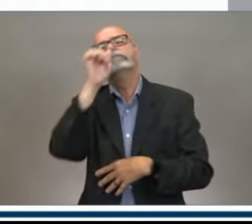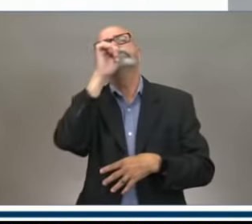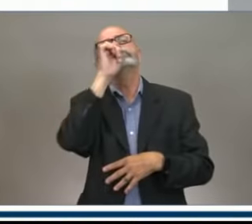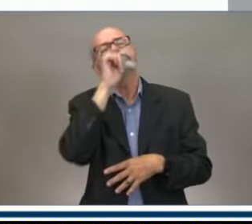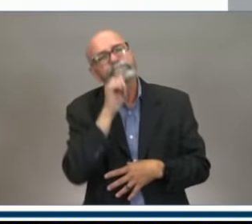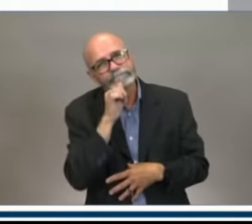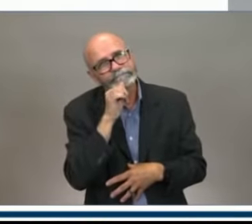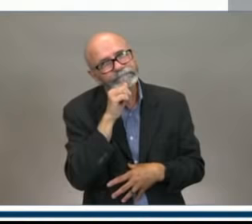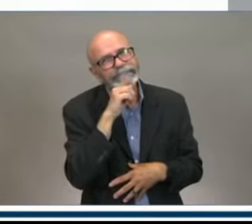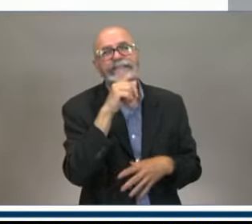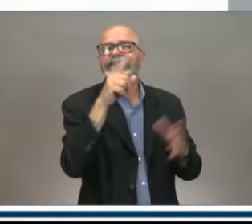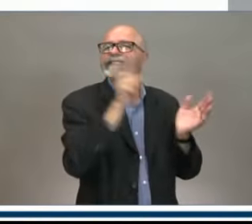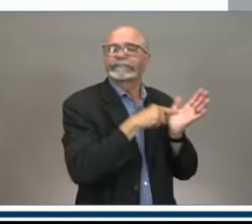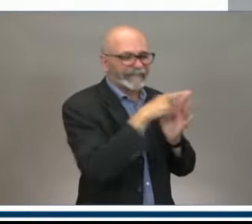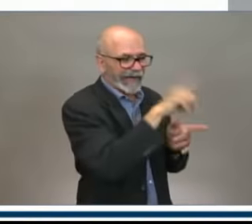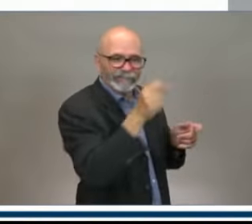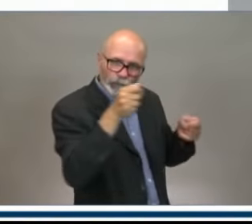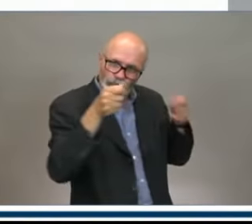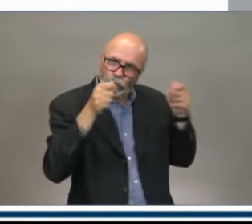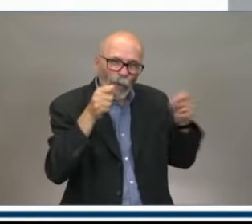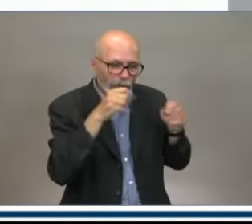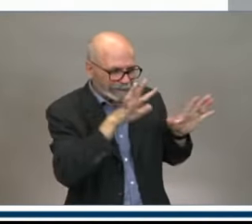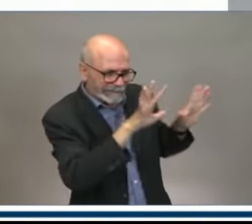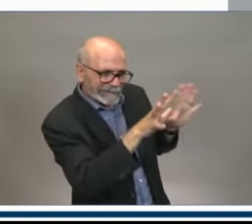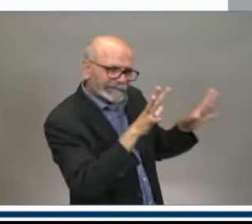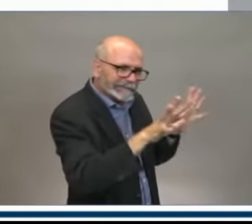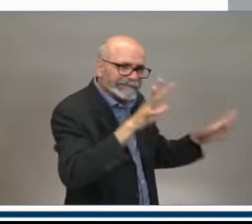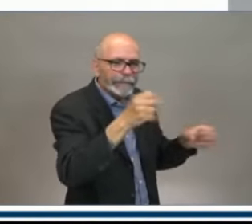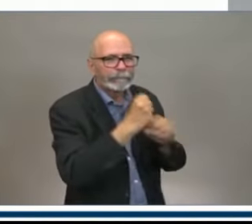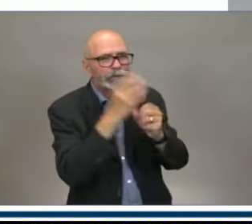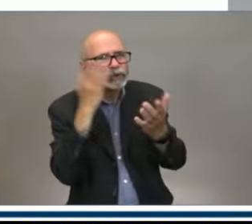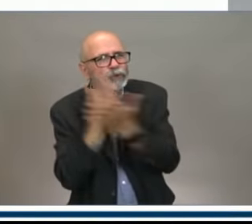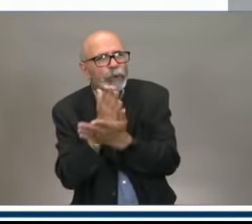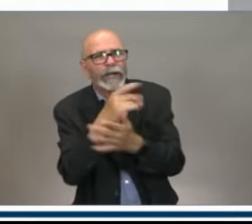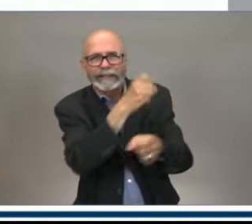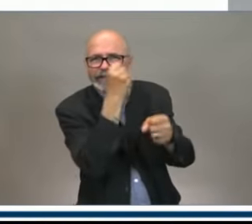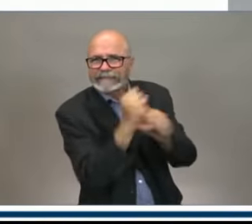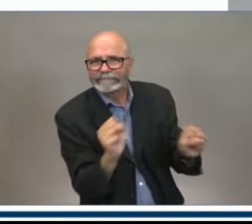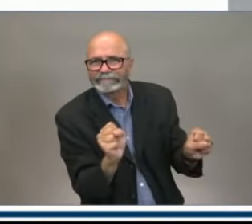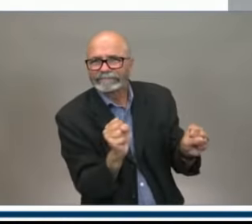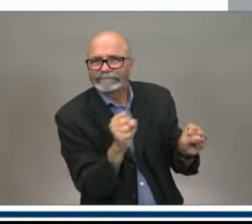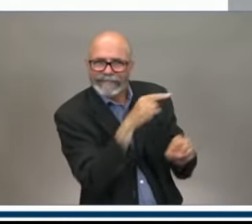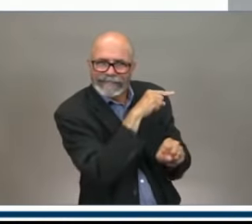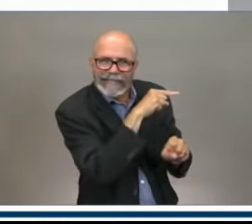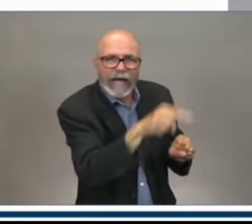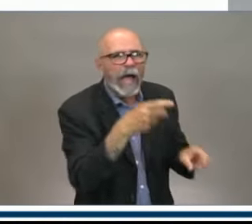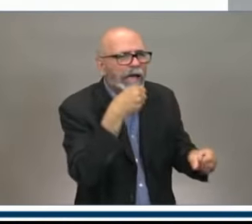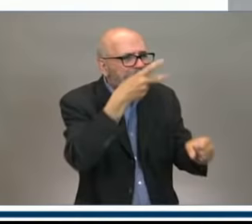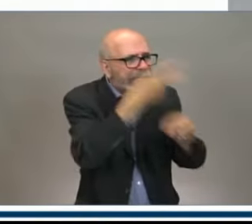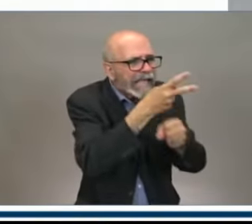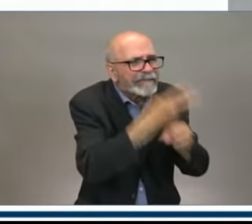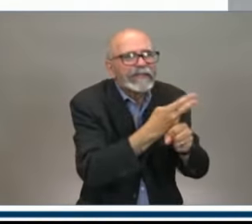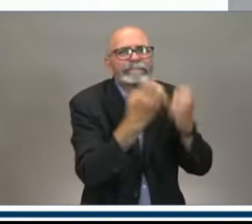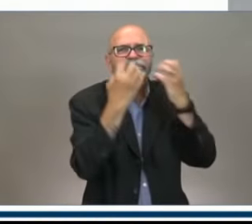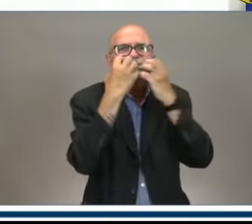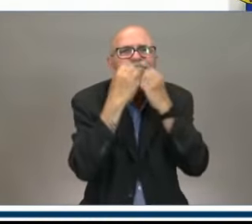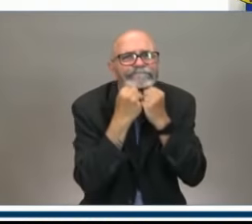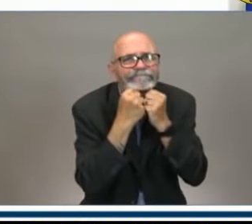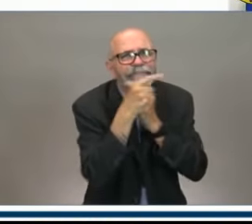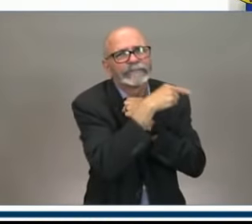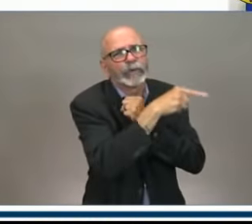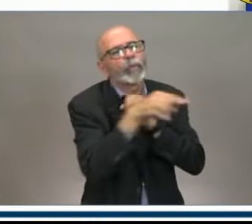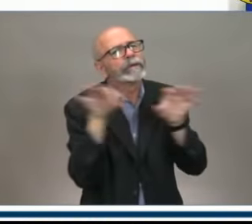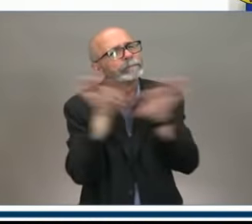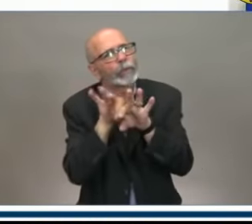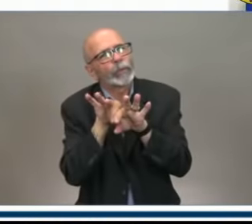manage this on top of everything else they're doing to care for all of the loved ones that are under their care in their facility. Go ahead, Cassandra,